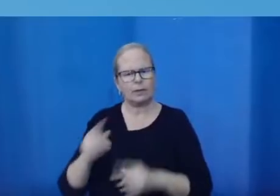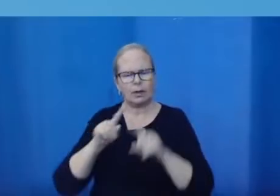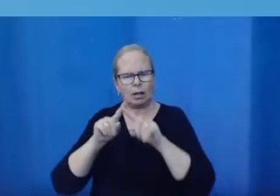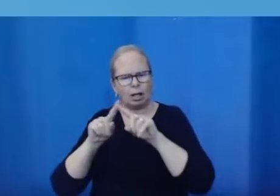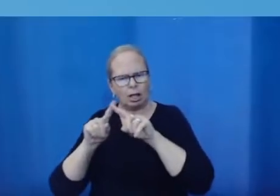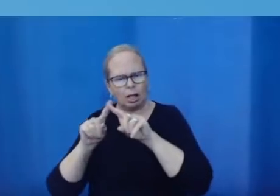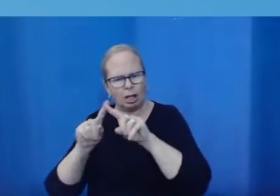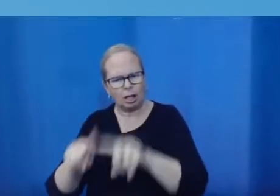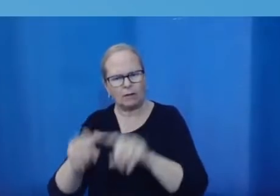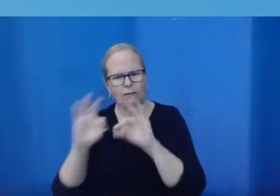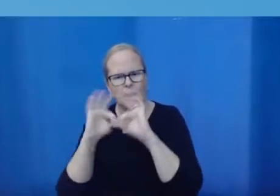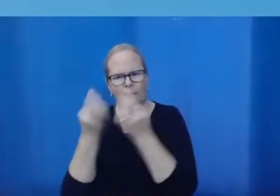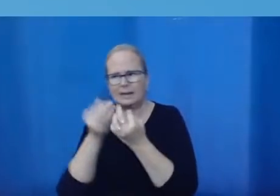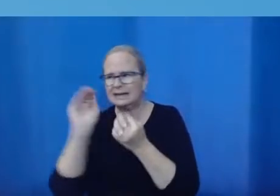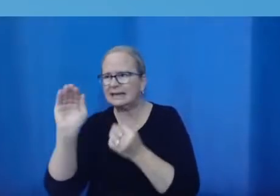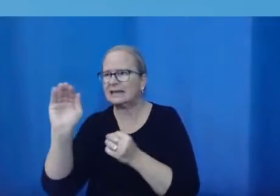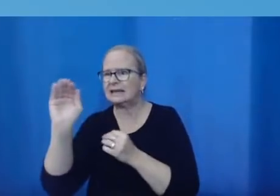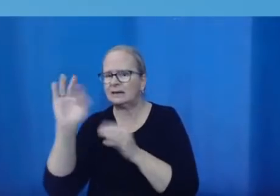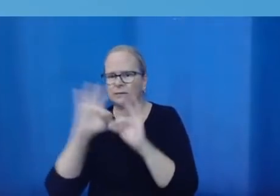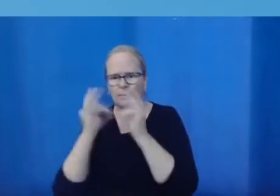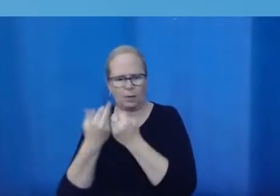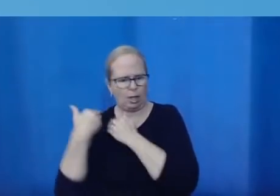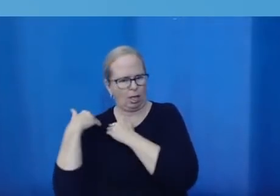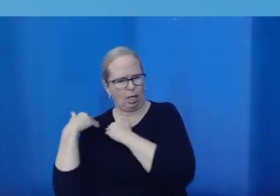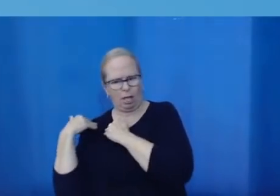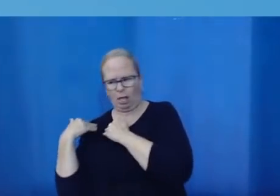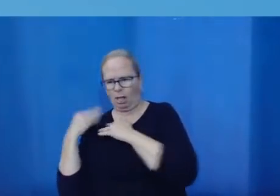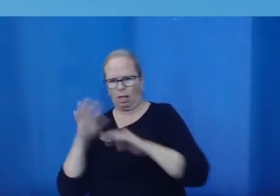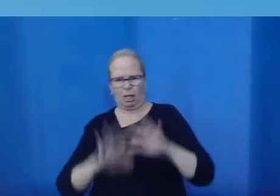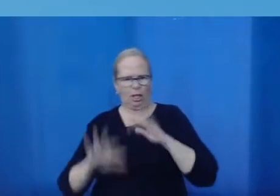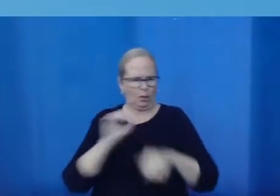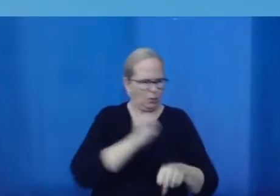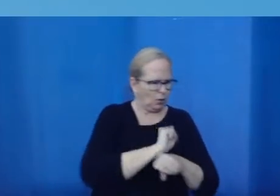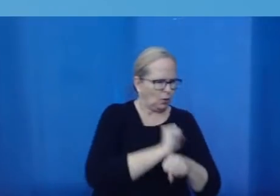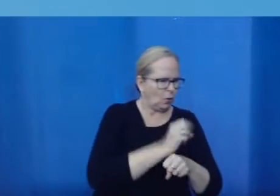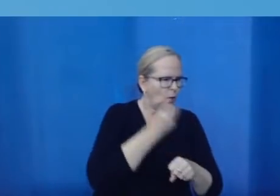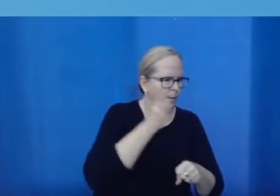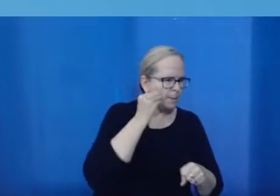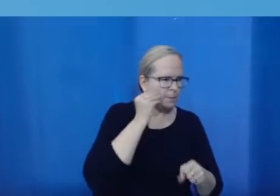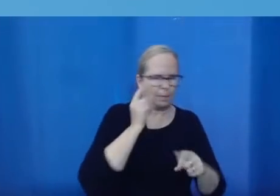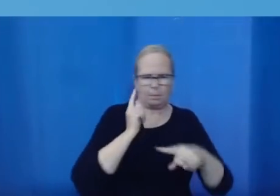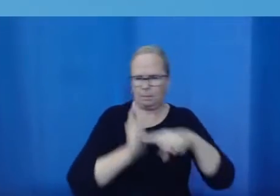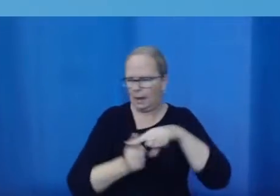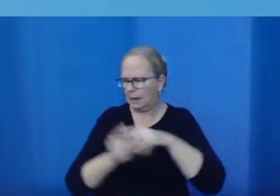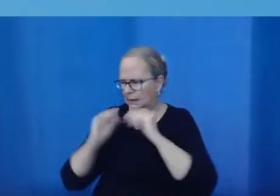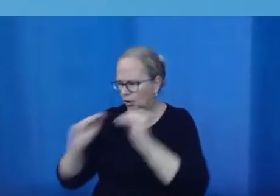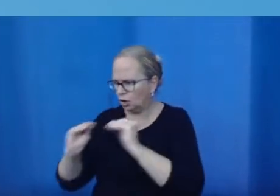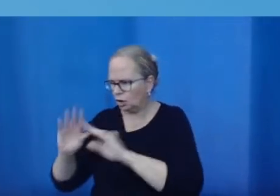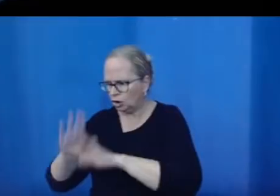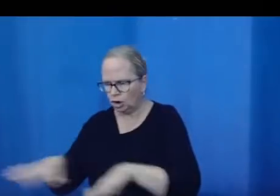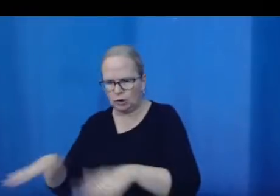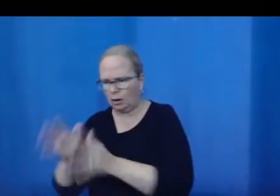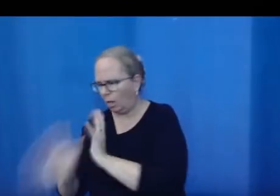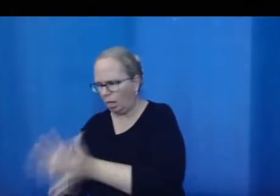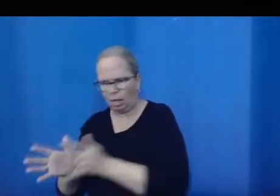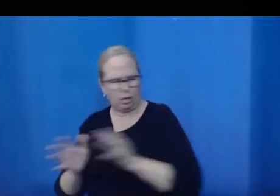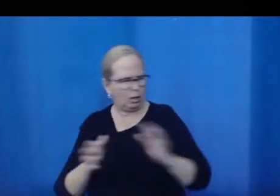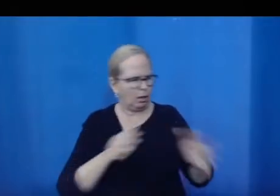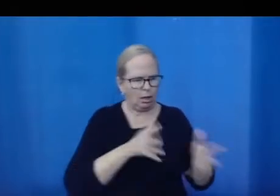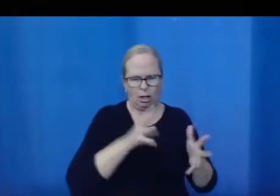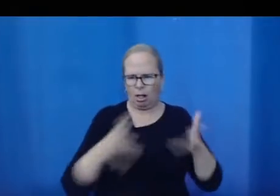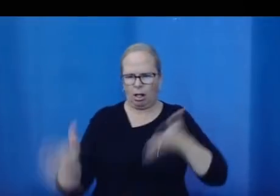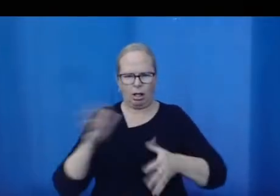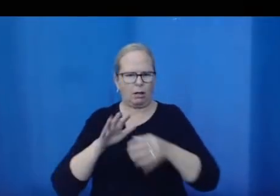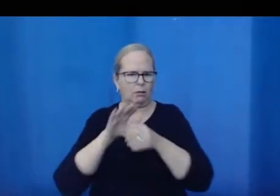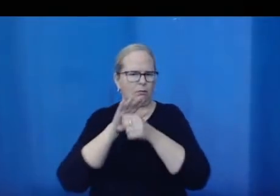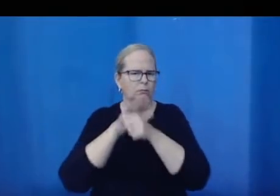deal with their kids as well, it's adding a lot of stress. You can go on to the next slide. One thing I wanted to mention is we all have schemas in how